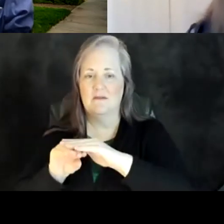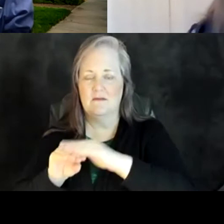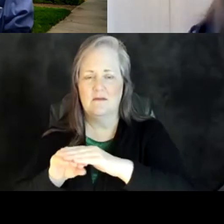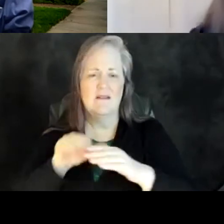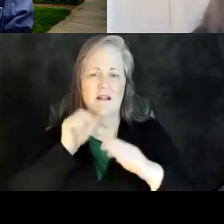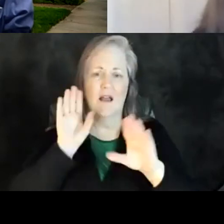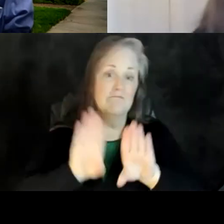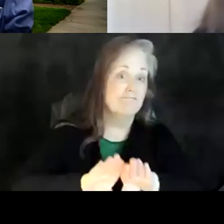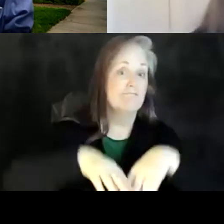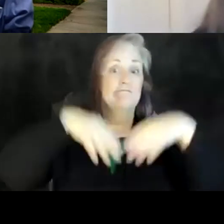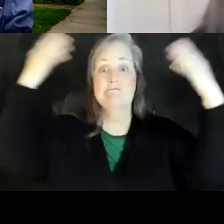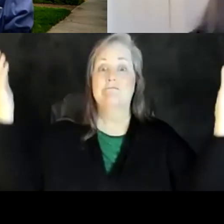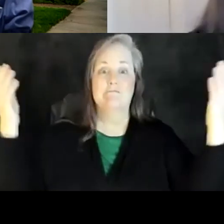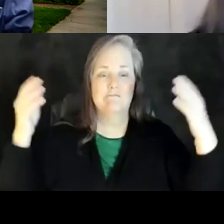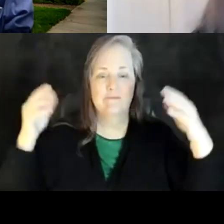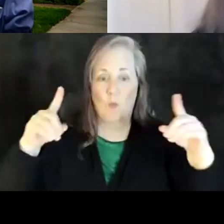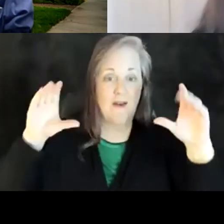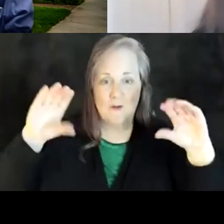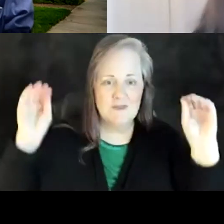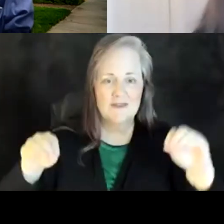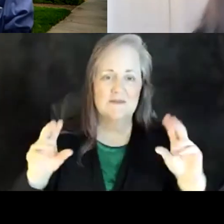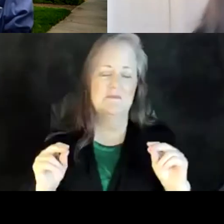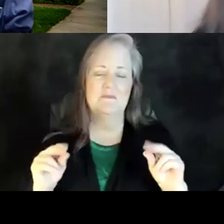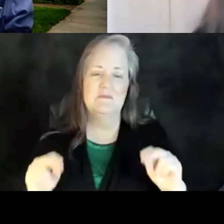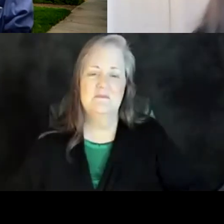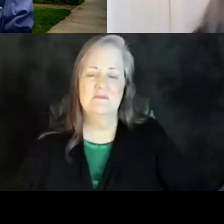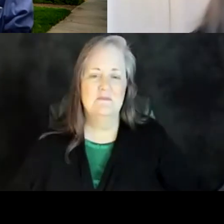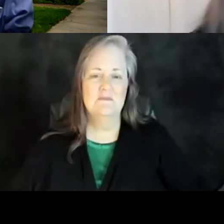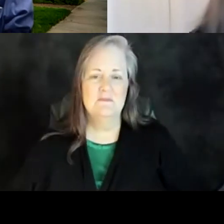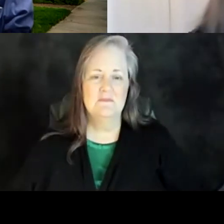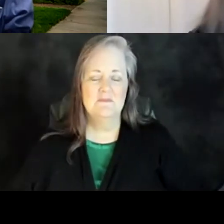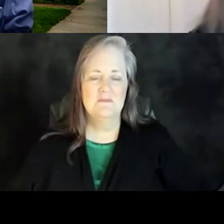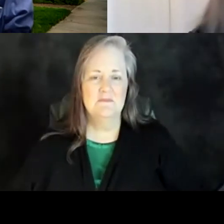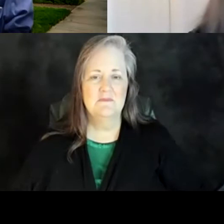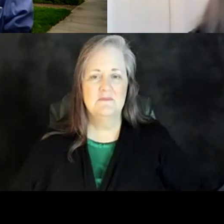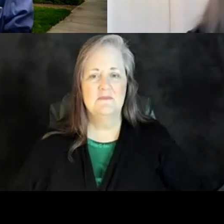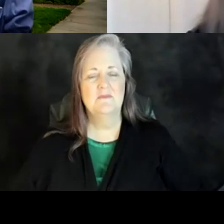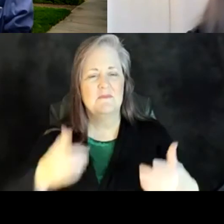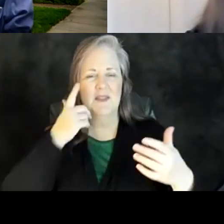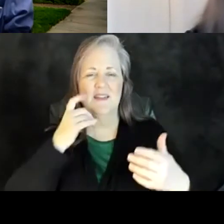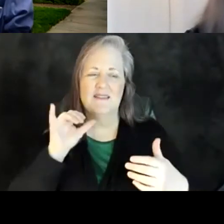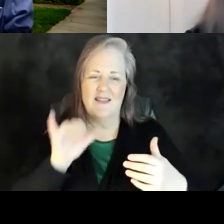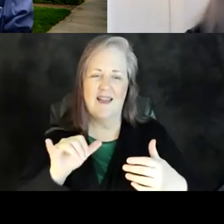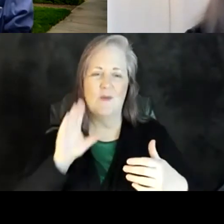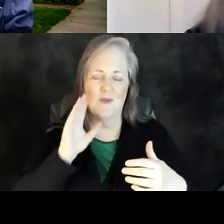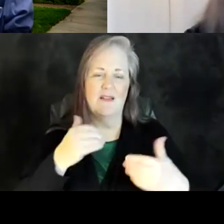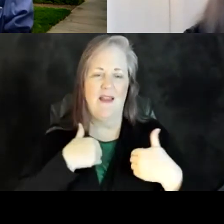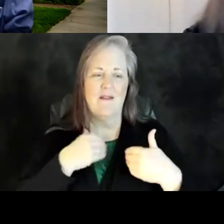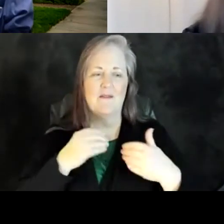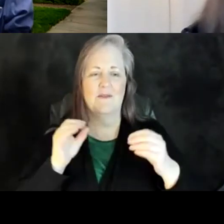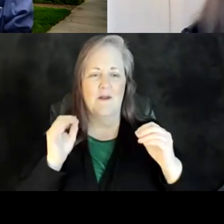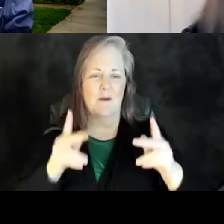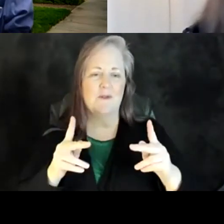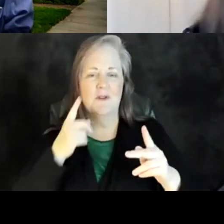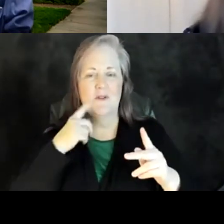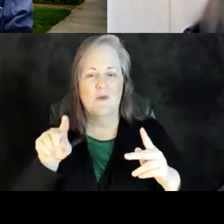opening everything up fully very suddenly, because then that does give an opportunity again